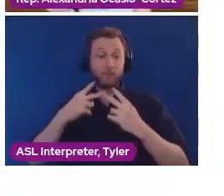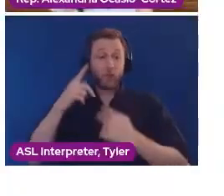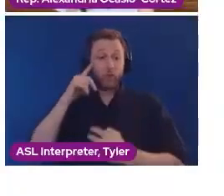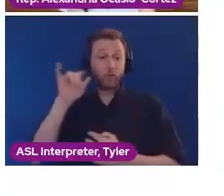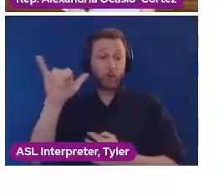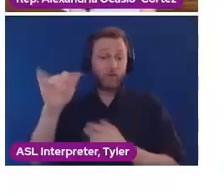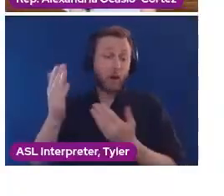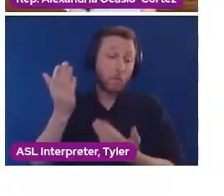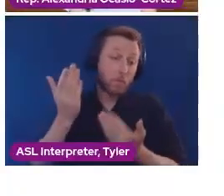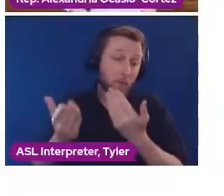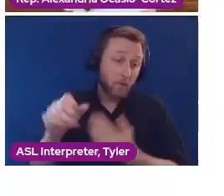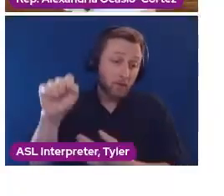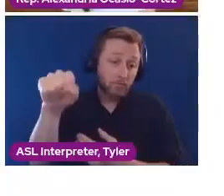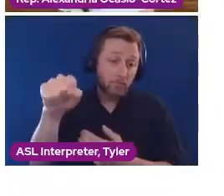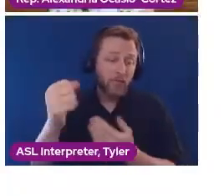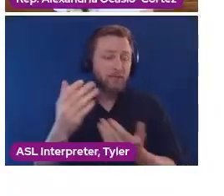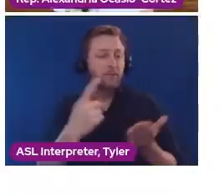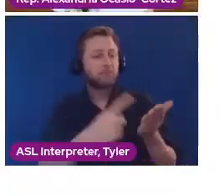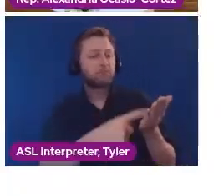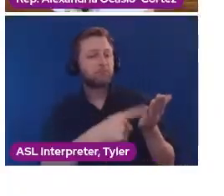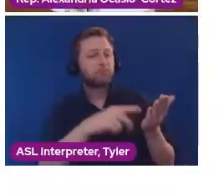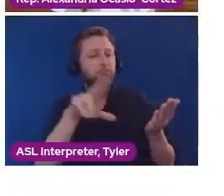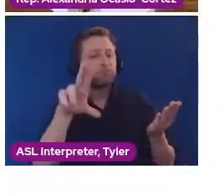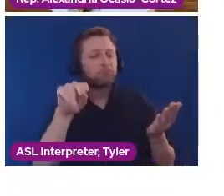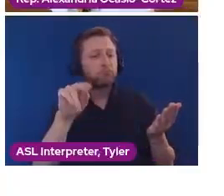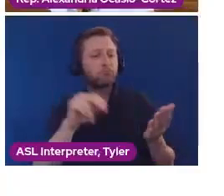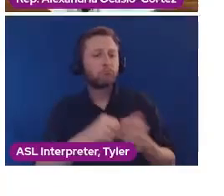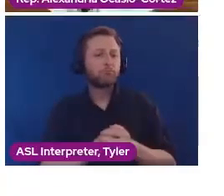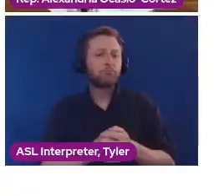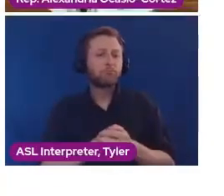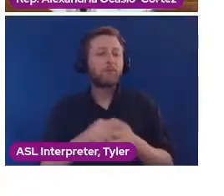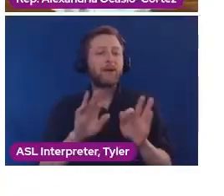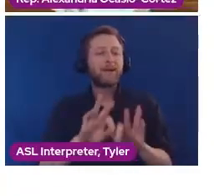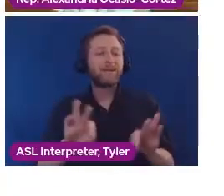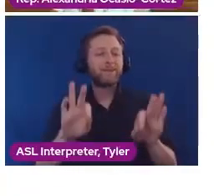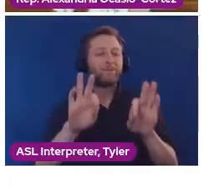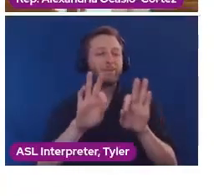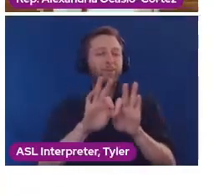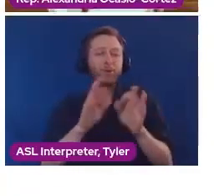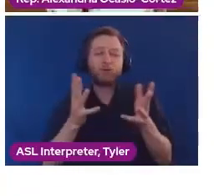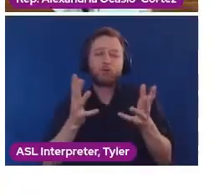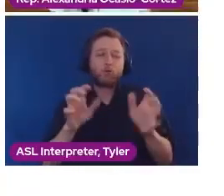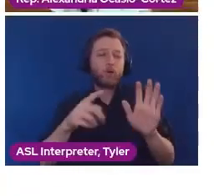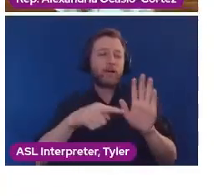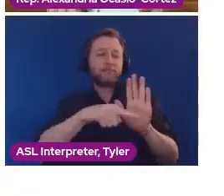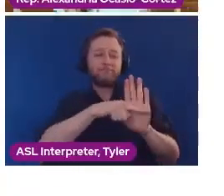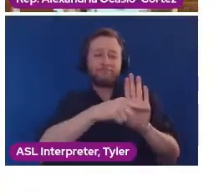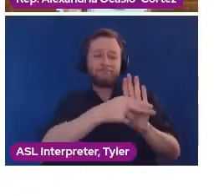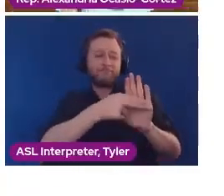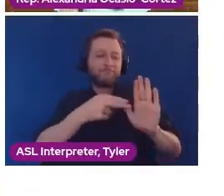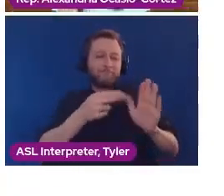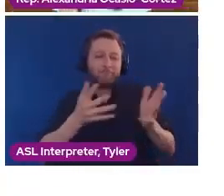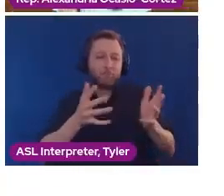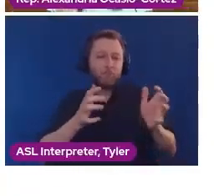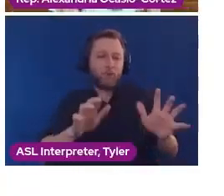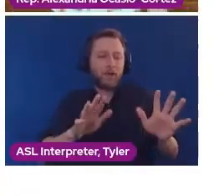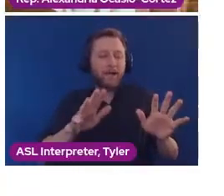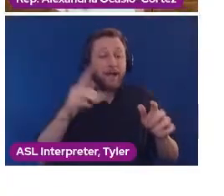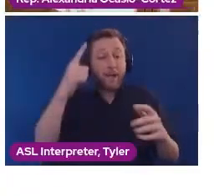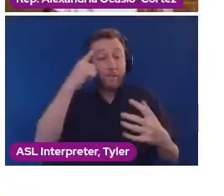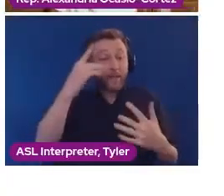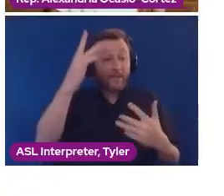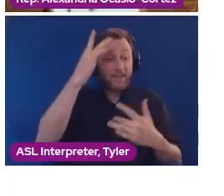could, but I think it's important that we don't stigmatize mental illness. Mental illness is very much like physical